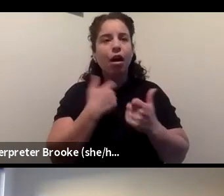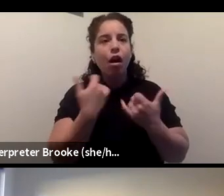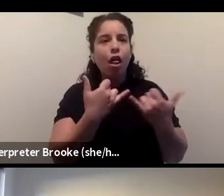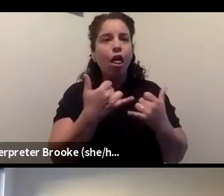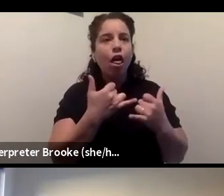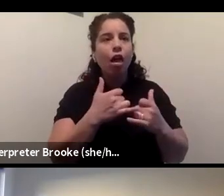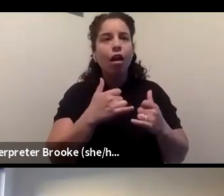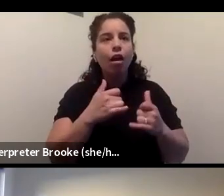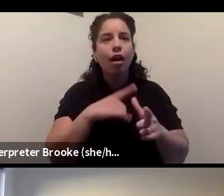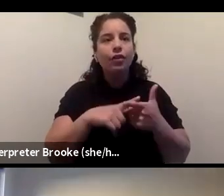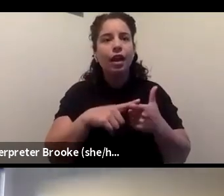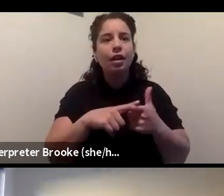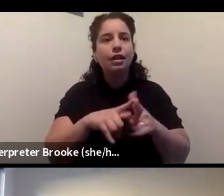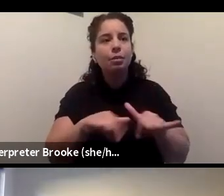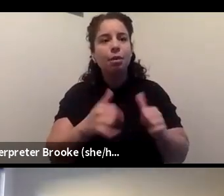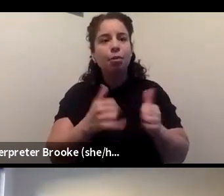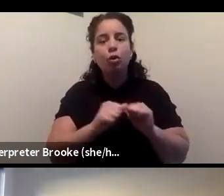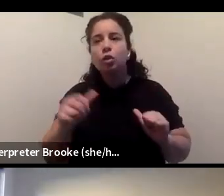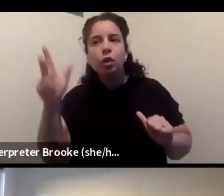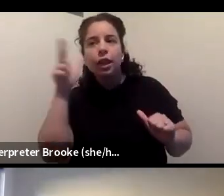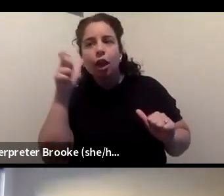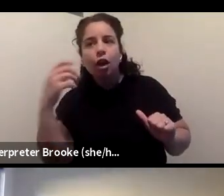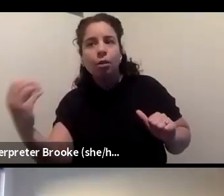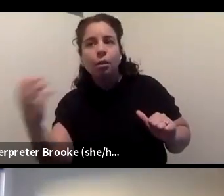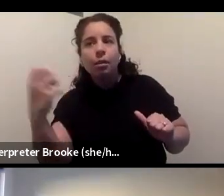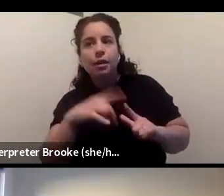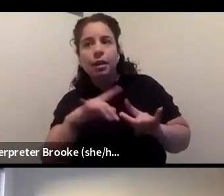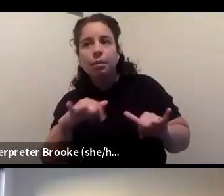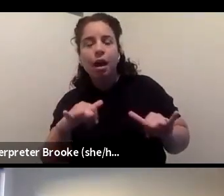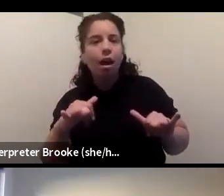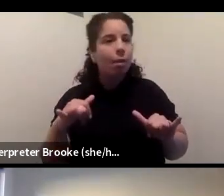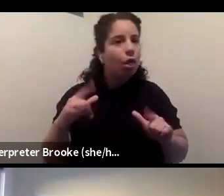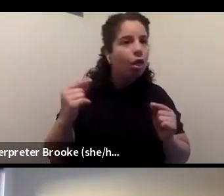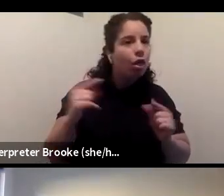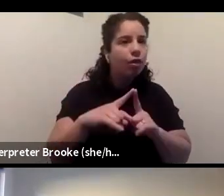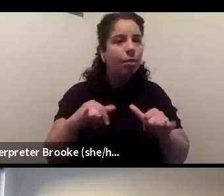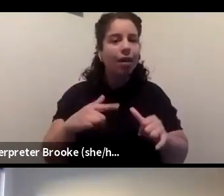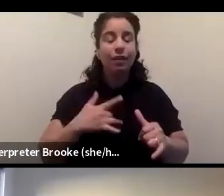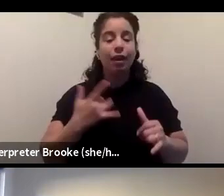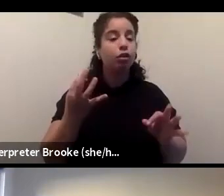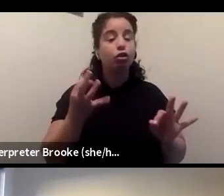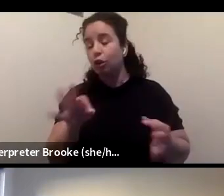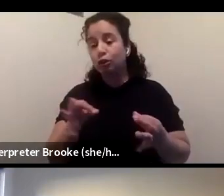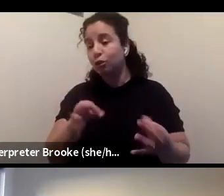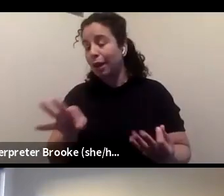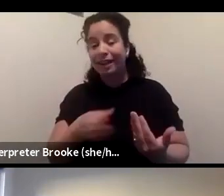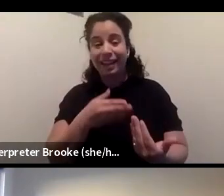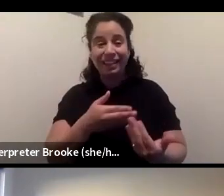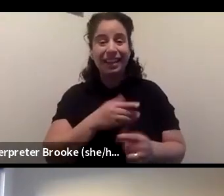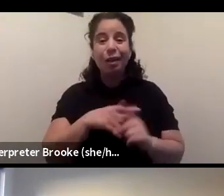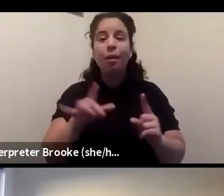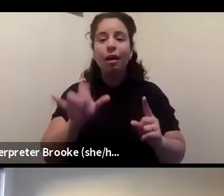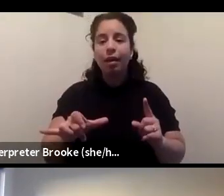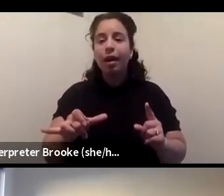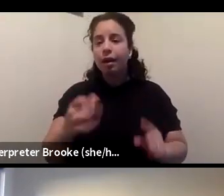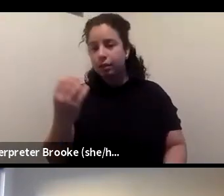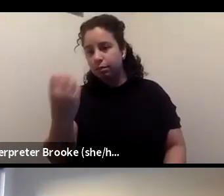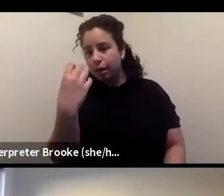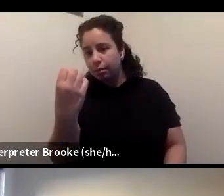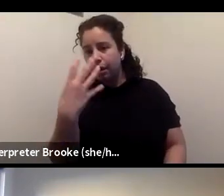while I'm playing a game. It's kind of distracting for me, but I understand why that space